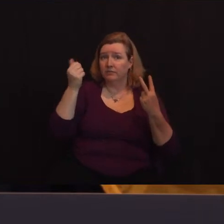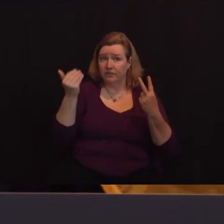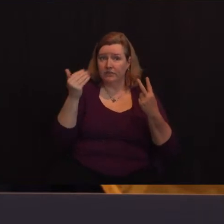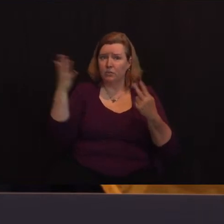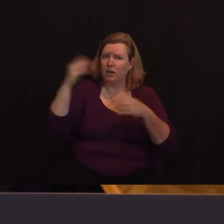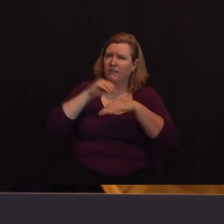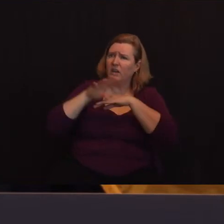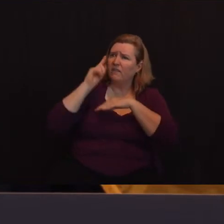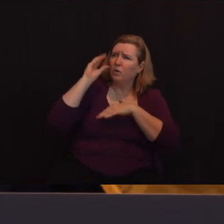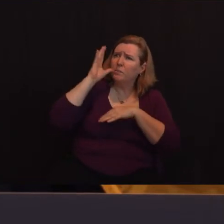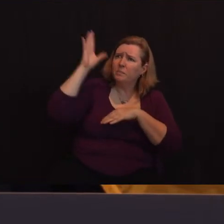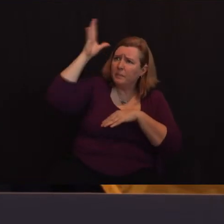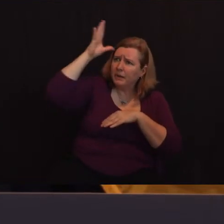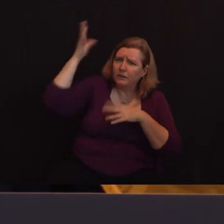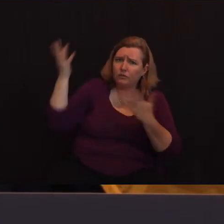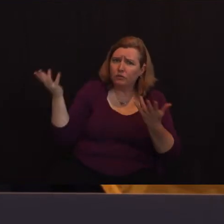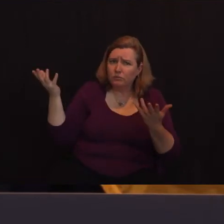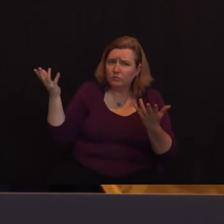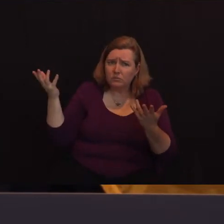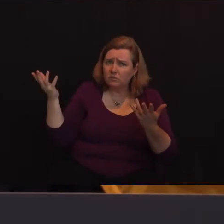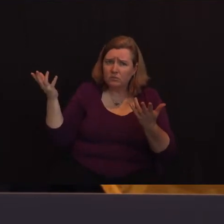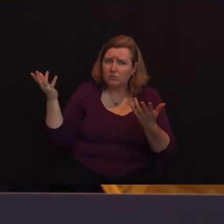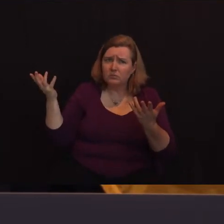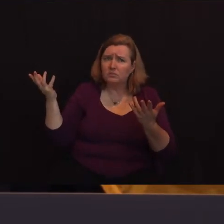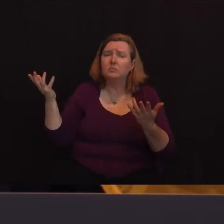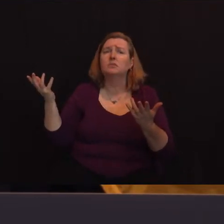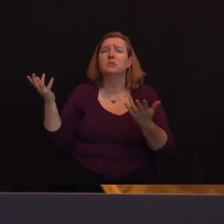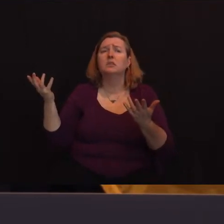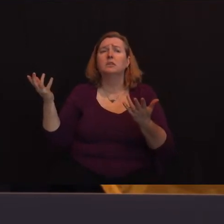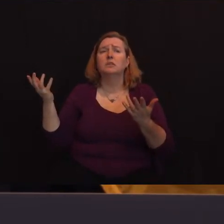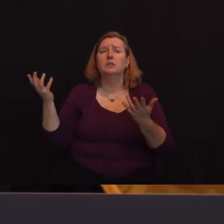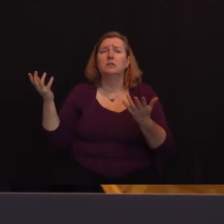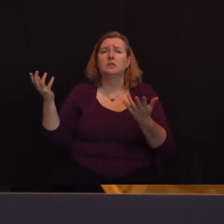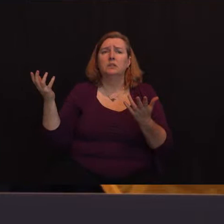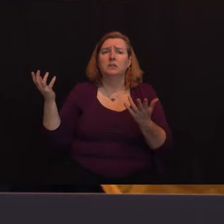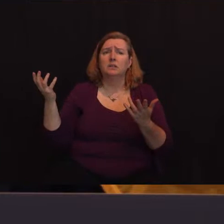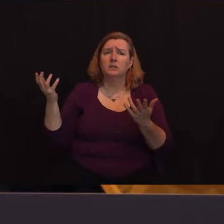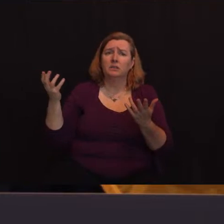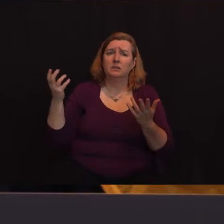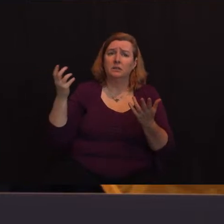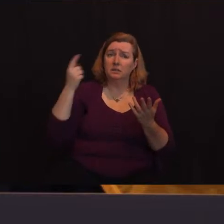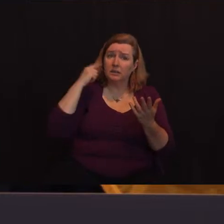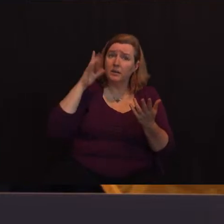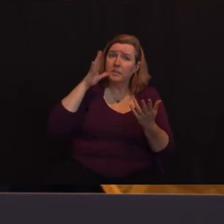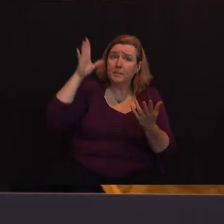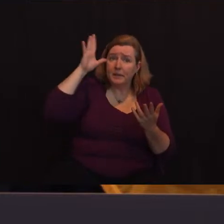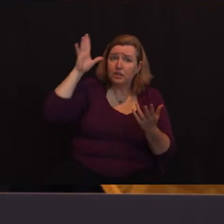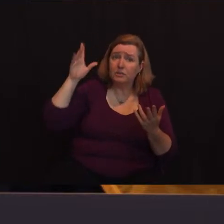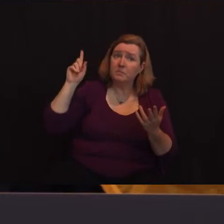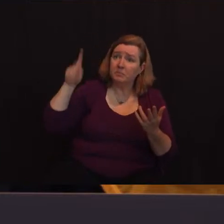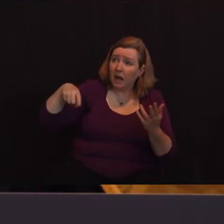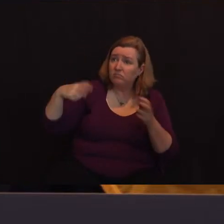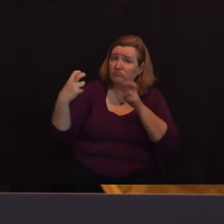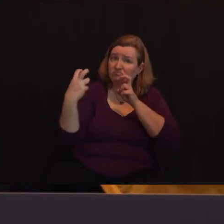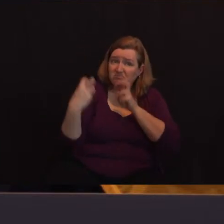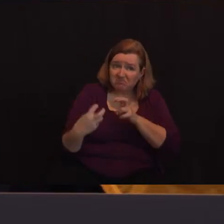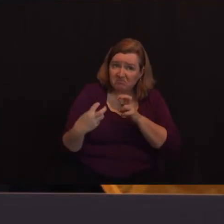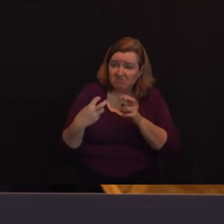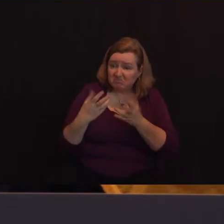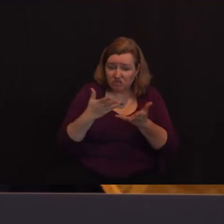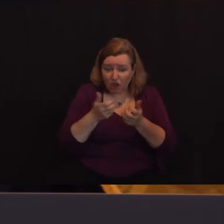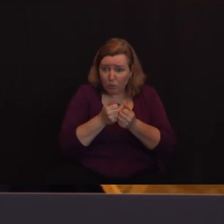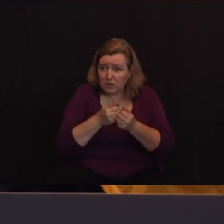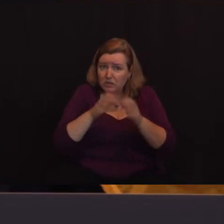Commissioner. Why do you think, and I'm assuming you do, that parental conversations with their kids are important?